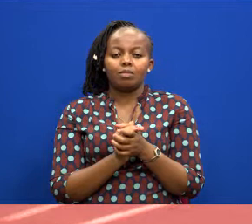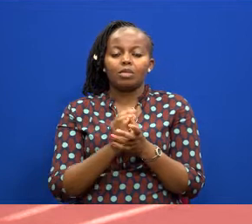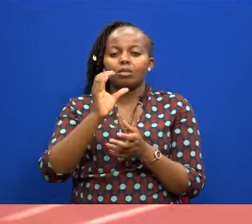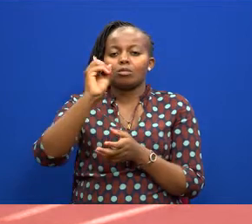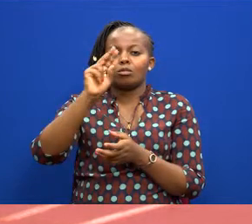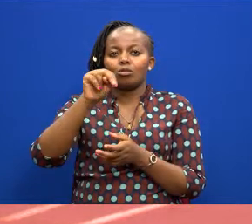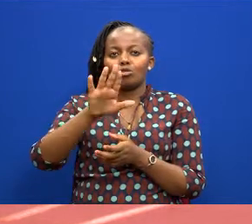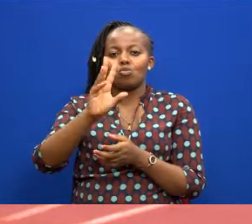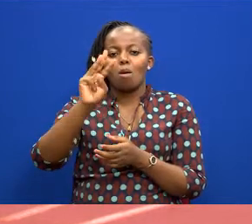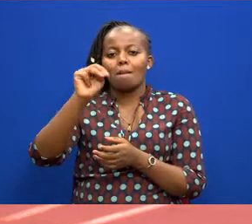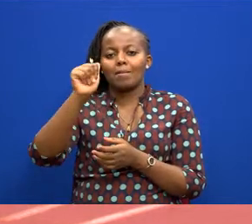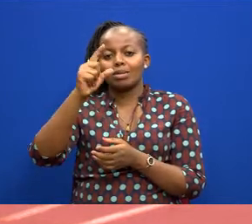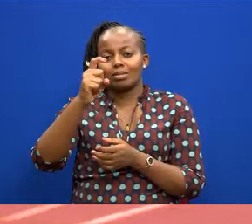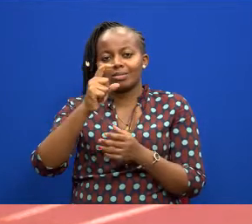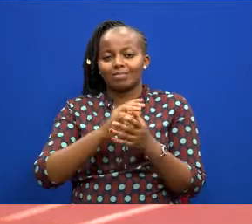On your mark.